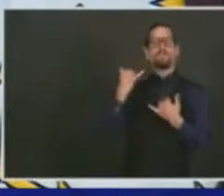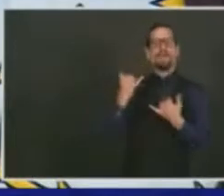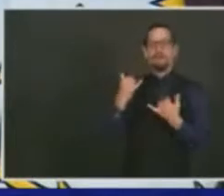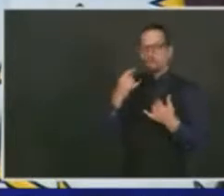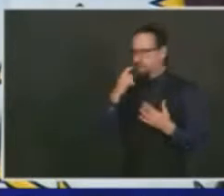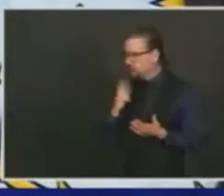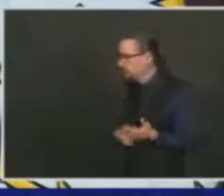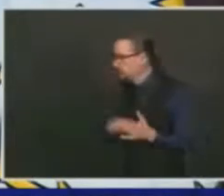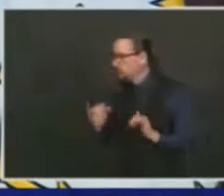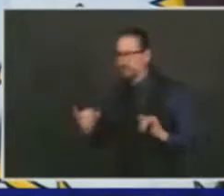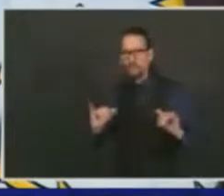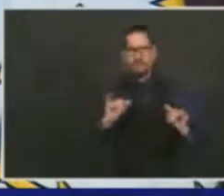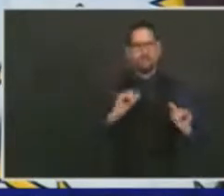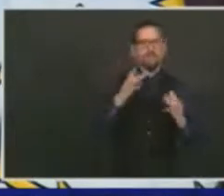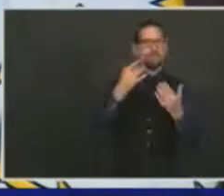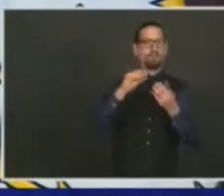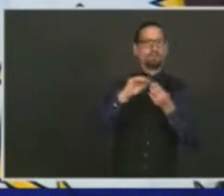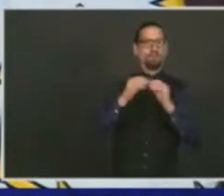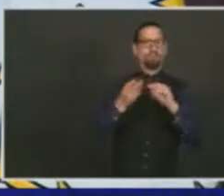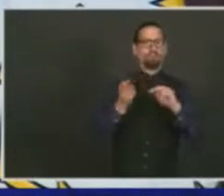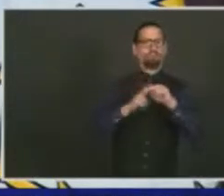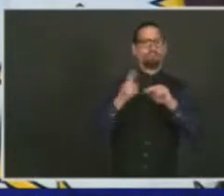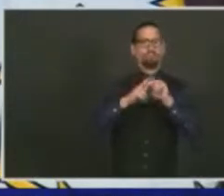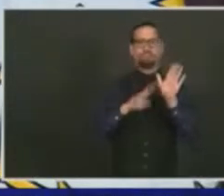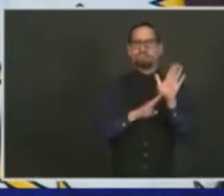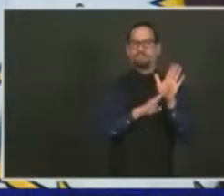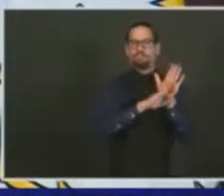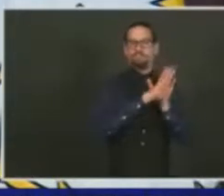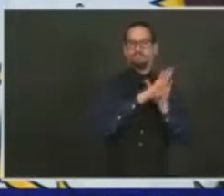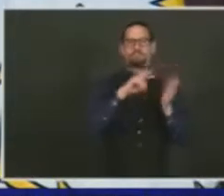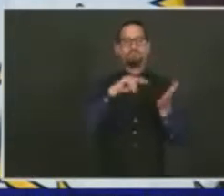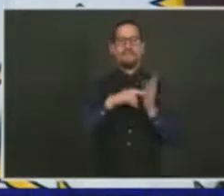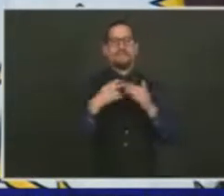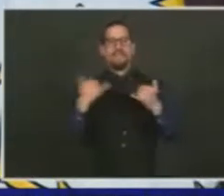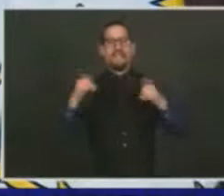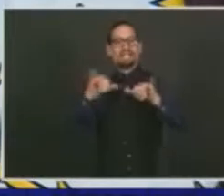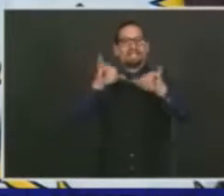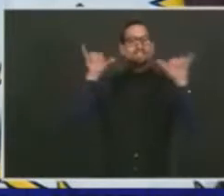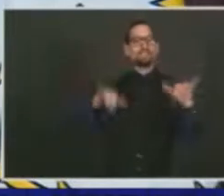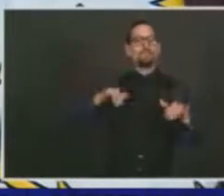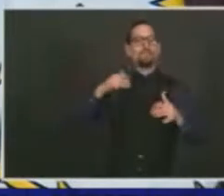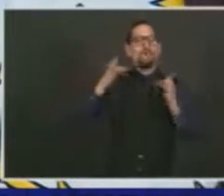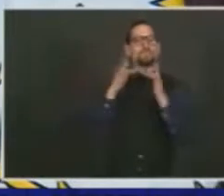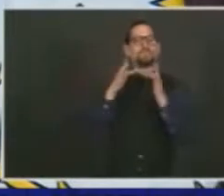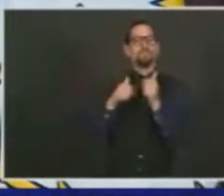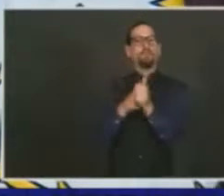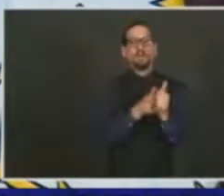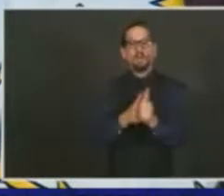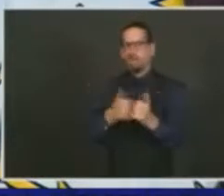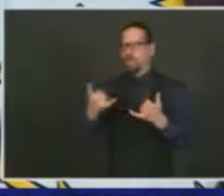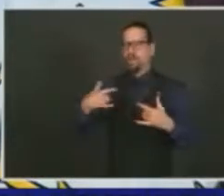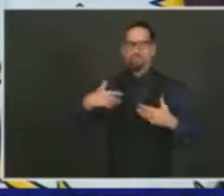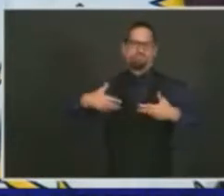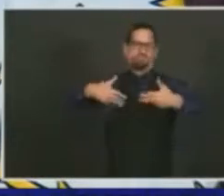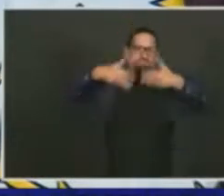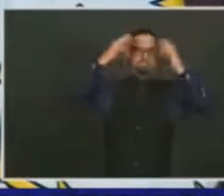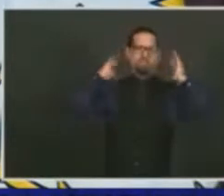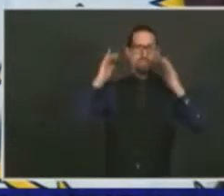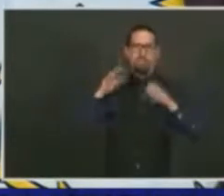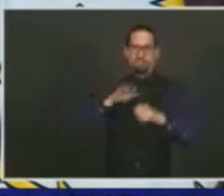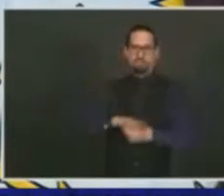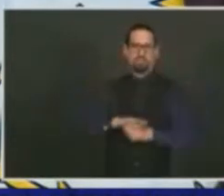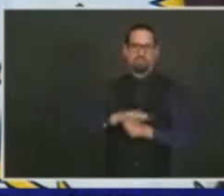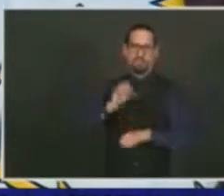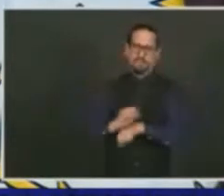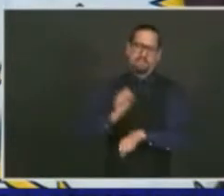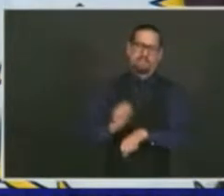better. The system is strained, and it's going to get better. Just in the past week, we've added 50 more people, and